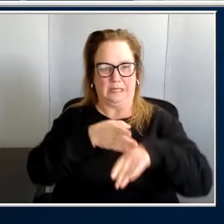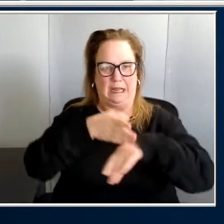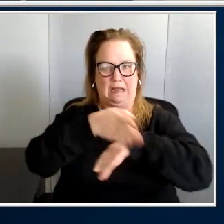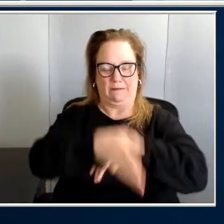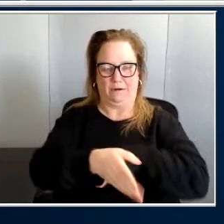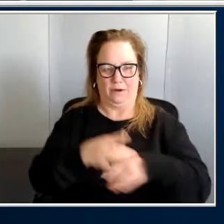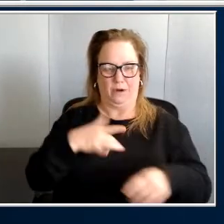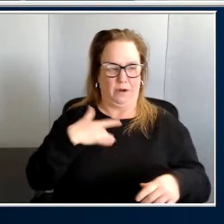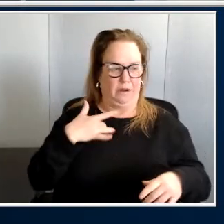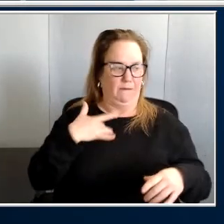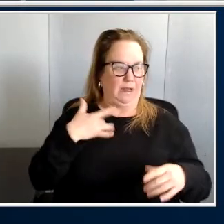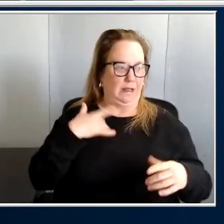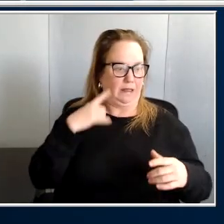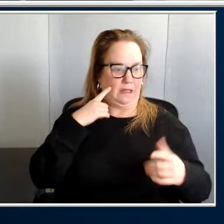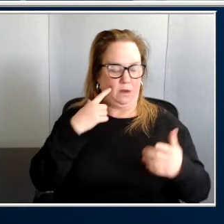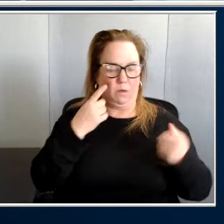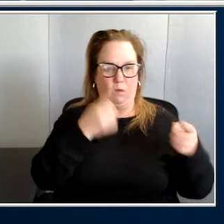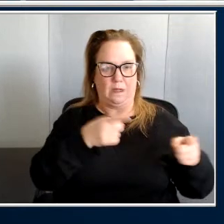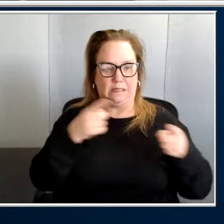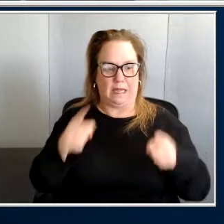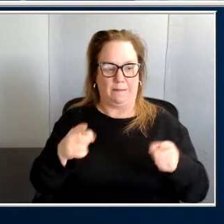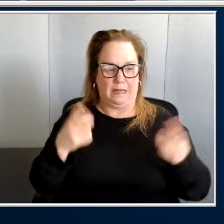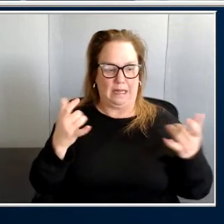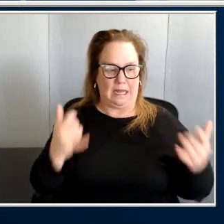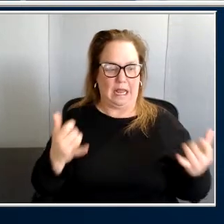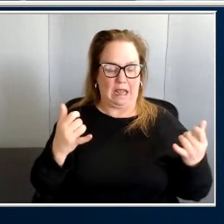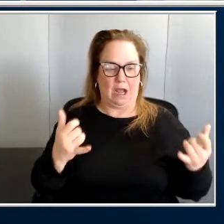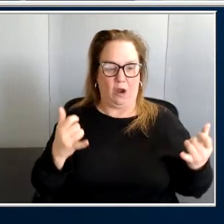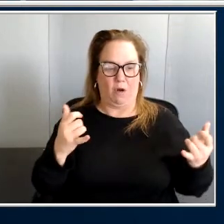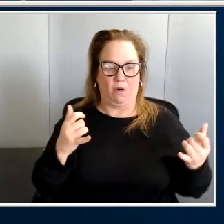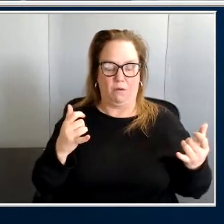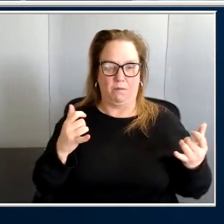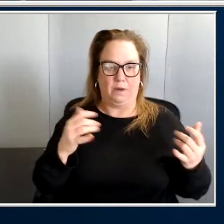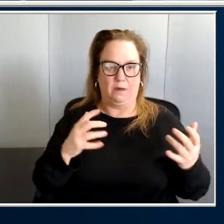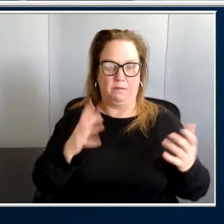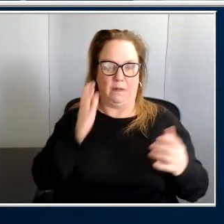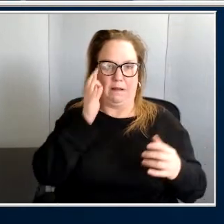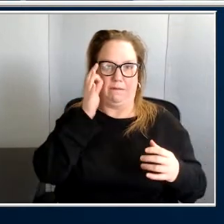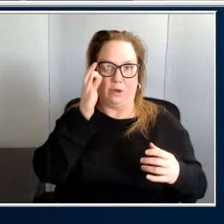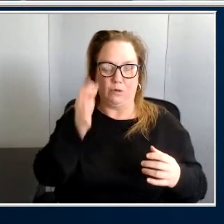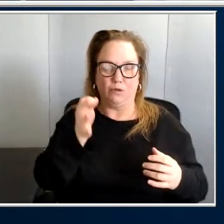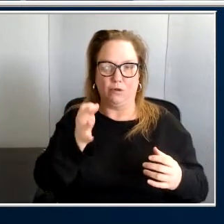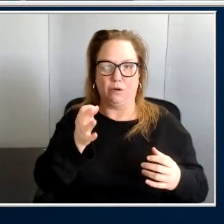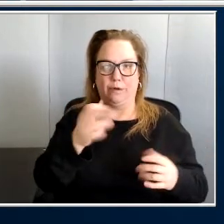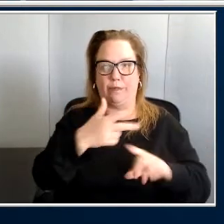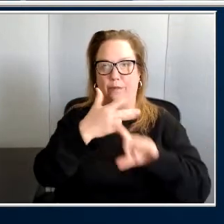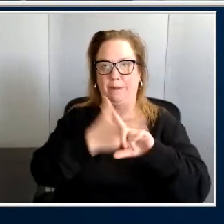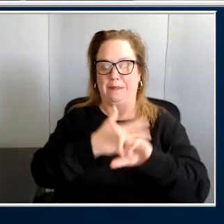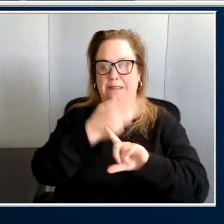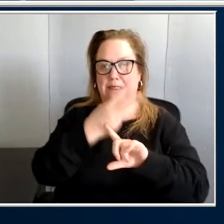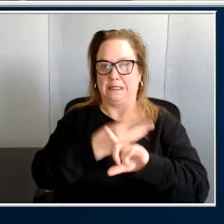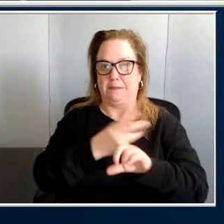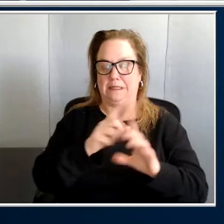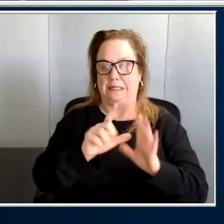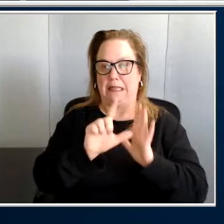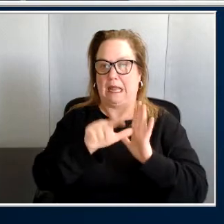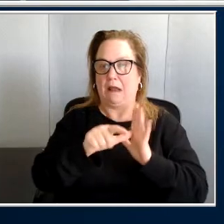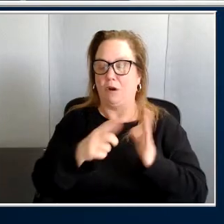about what's going on with me right now, obviously, but what about my future in 3 or 6 months and softball? What were you